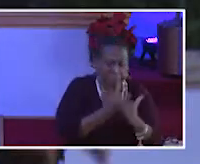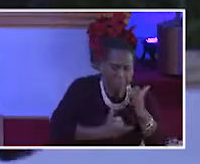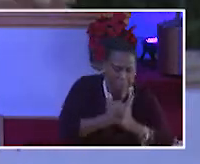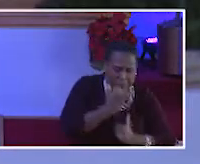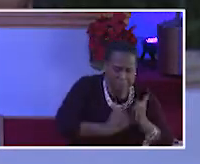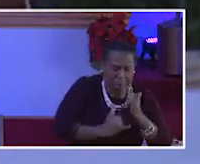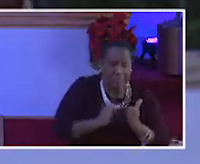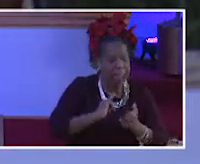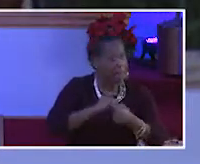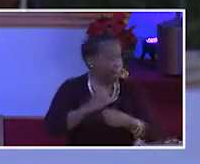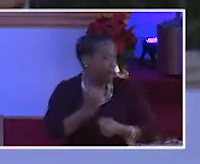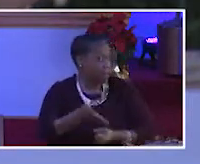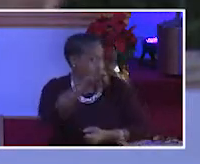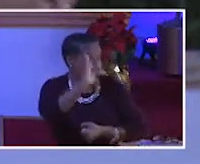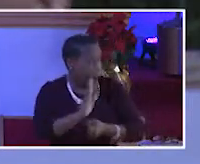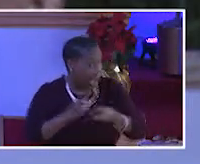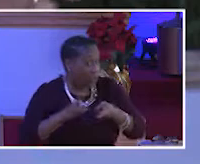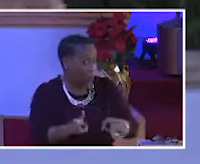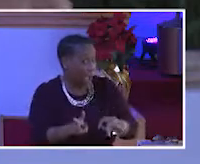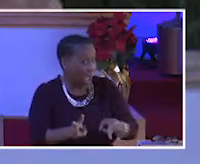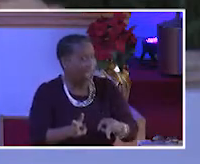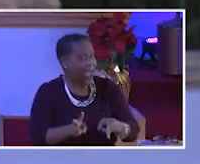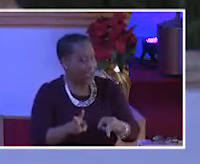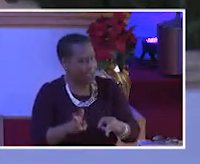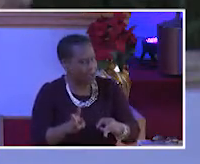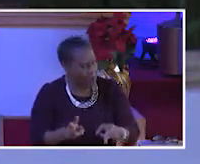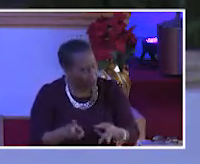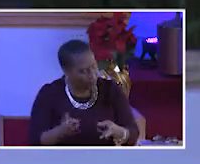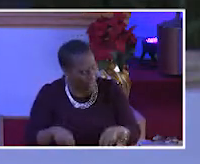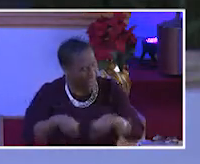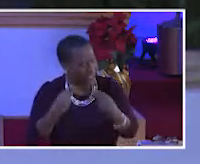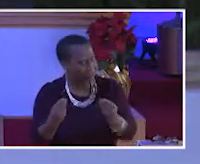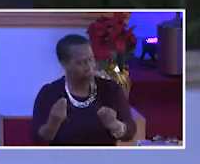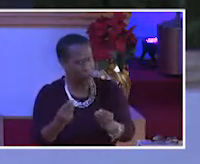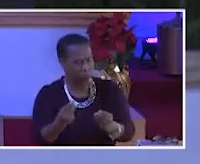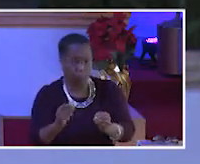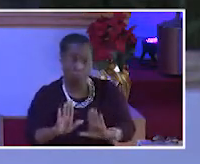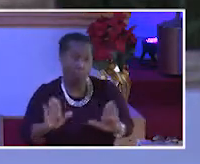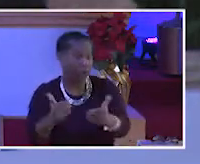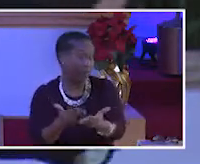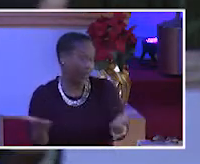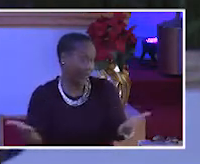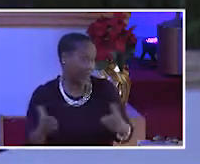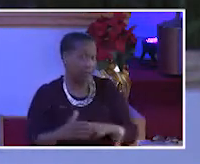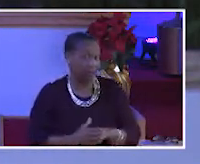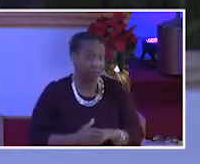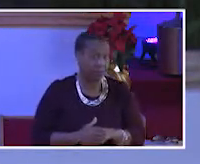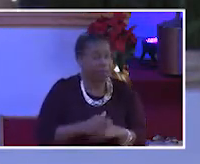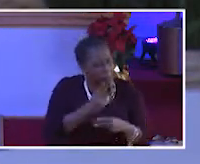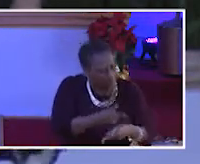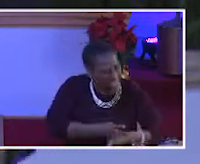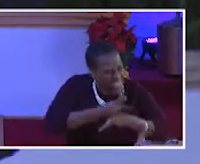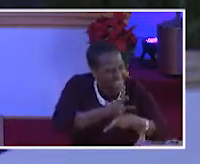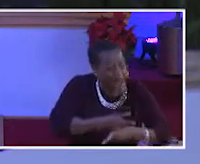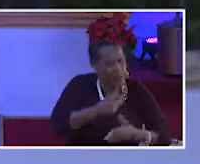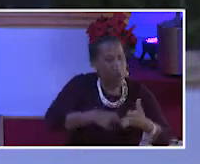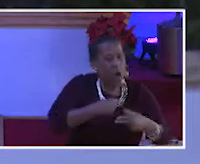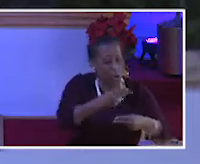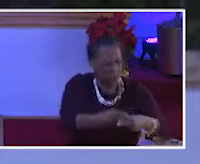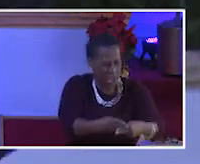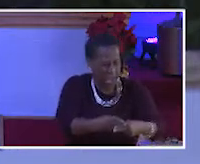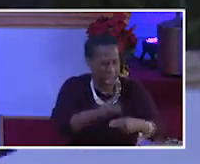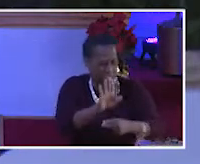really God's way of bringing you to masterpieces. Yes, you got to be careful of what you name